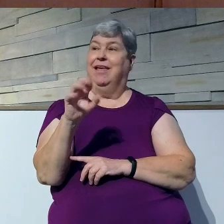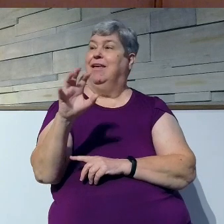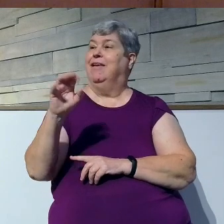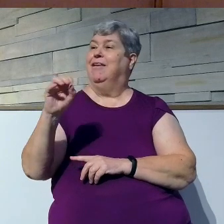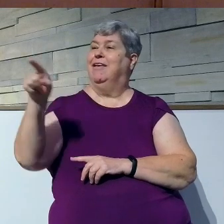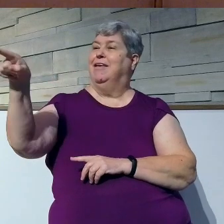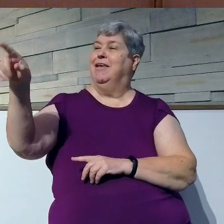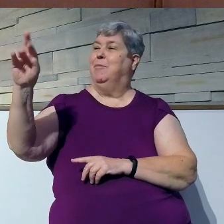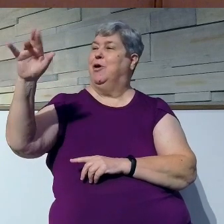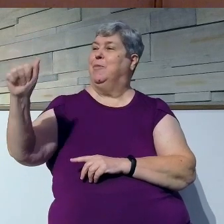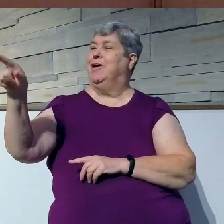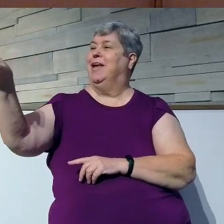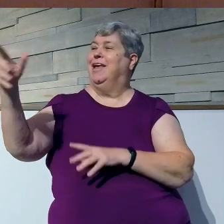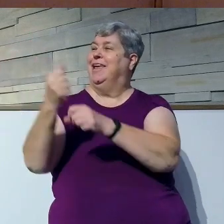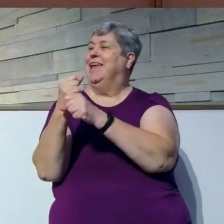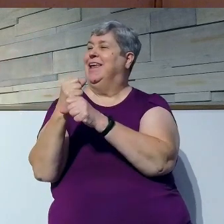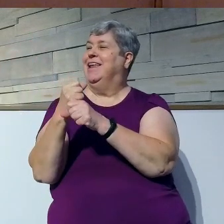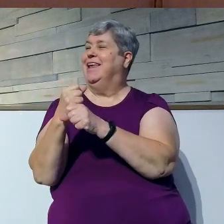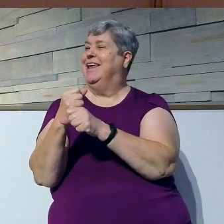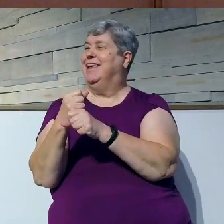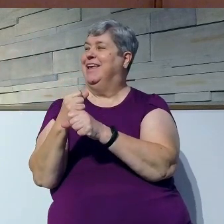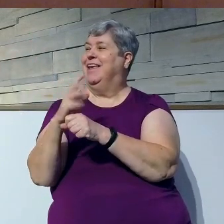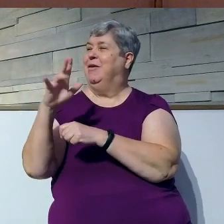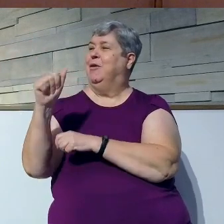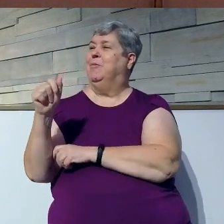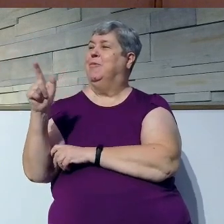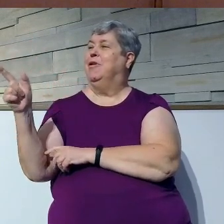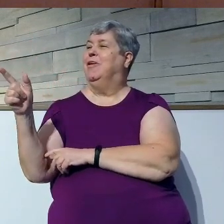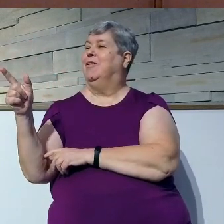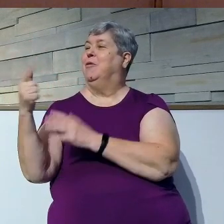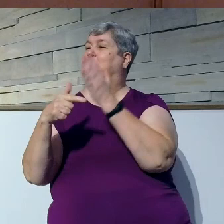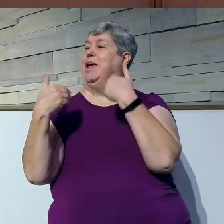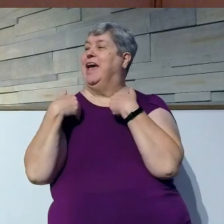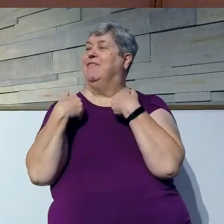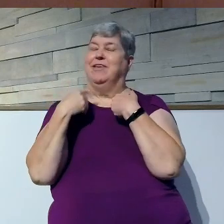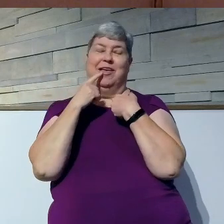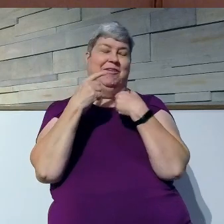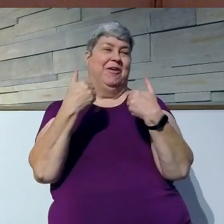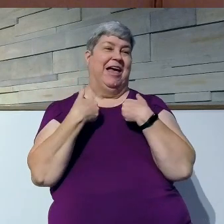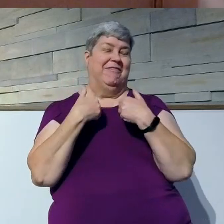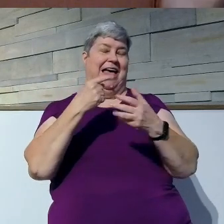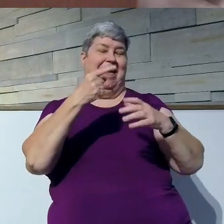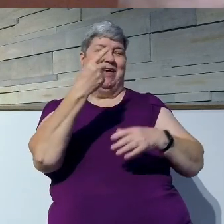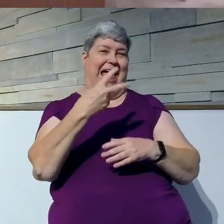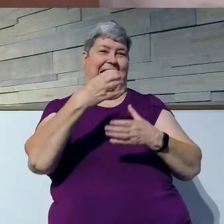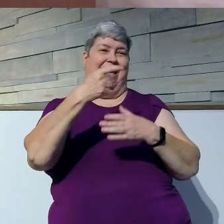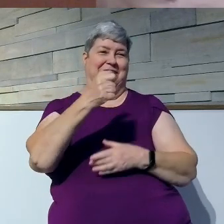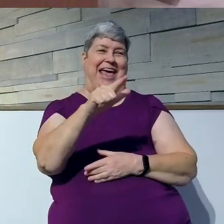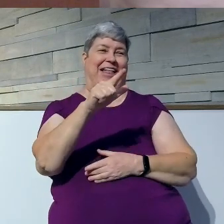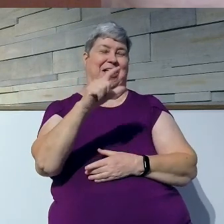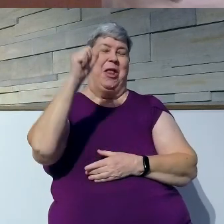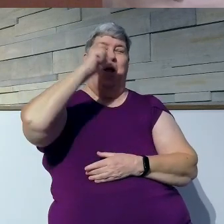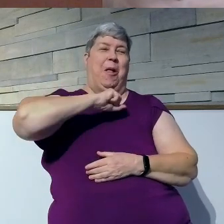50? Barbara, you get it. All right. Barbara, what we have for you is we have a half a gallon of Blue